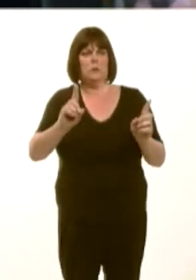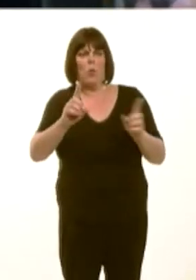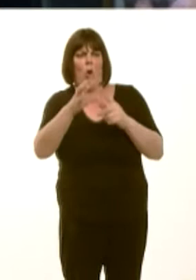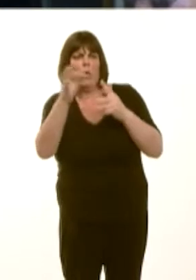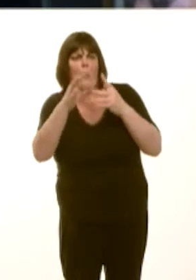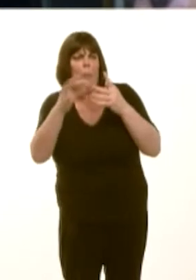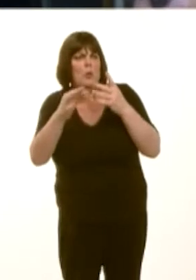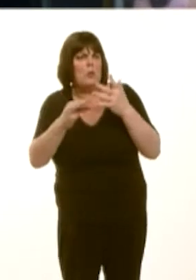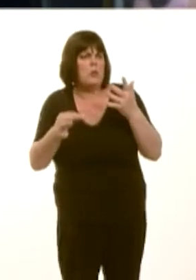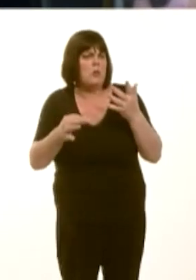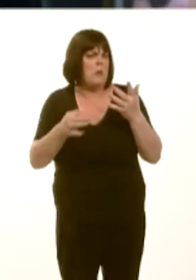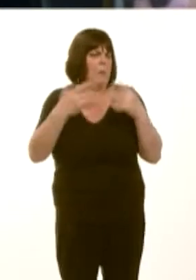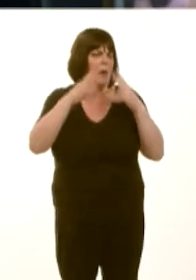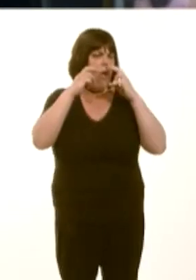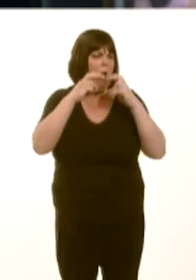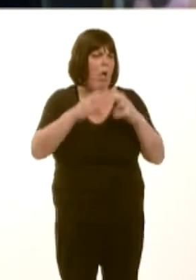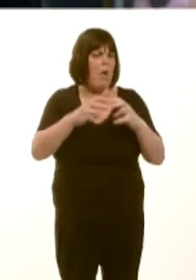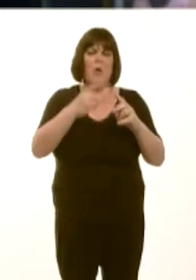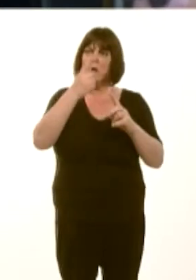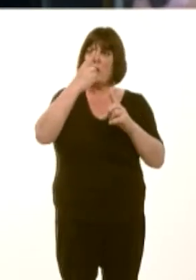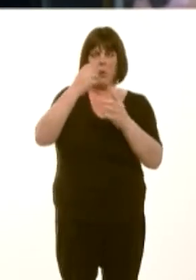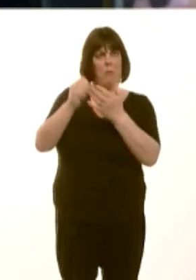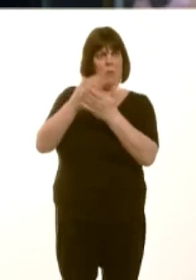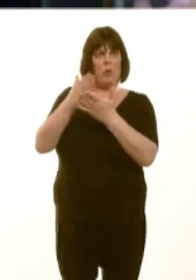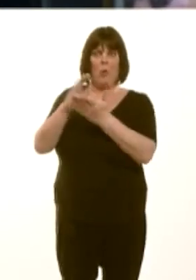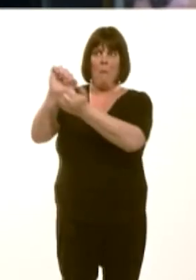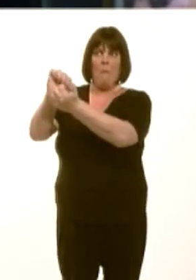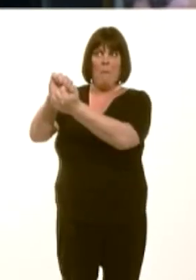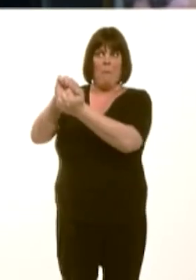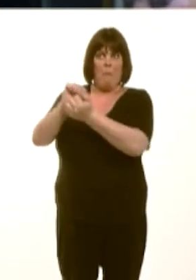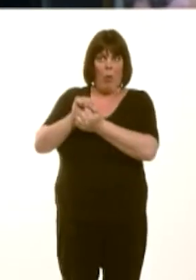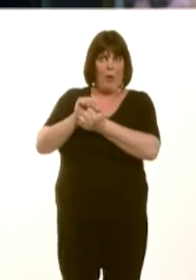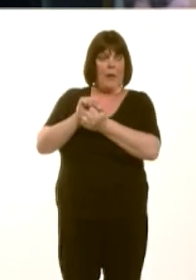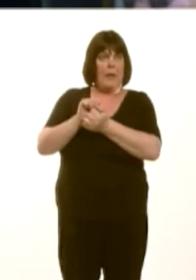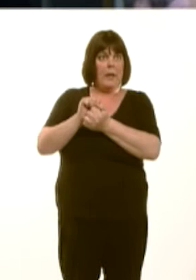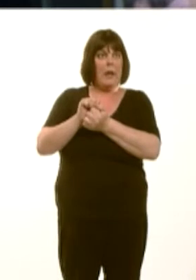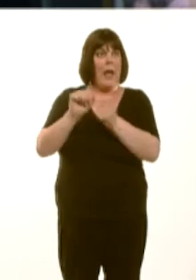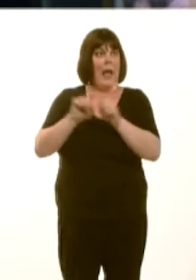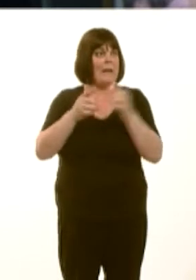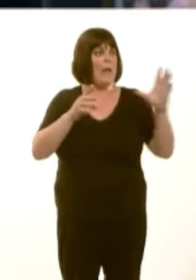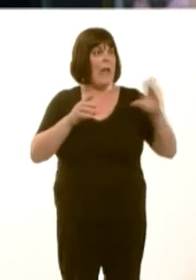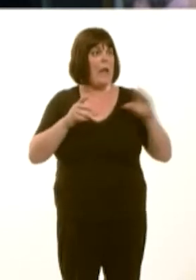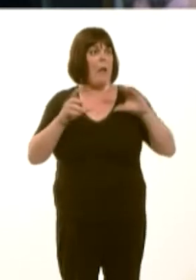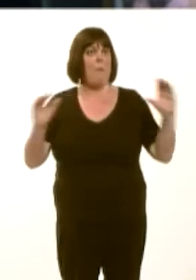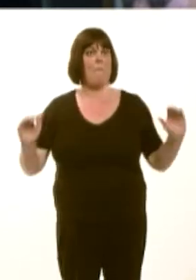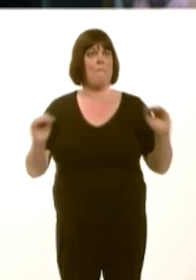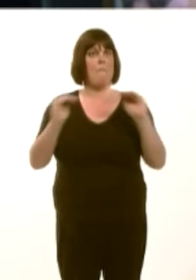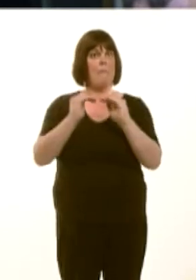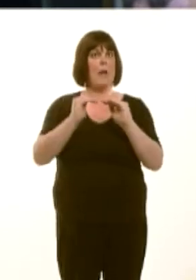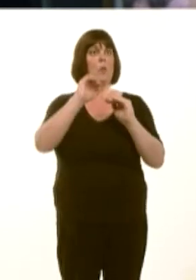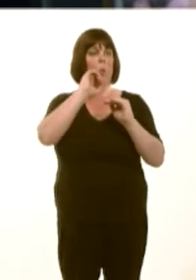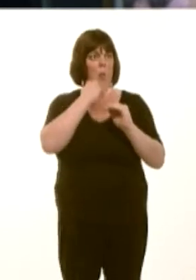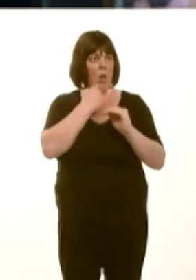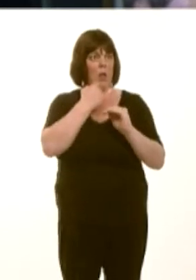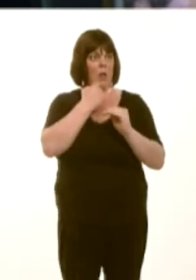which the significant financial borrowing will be distributed against this government's books and the Westminster government's